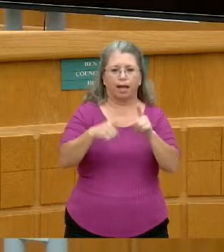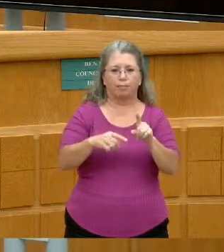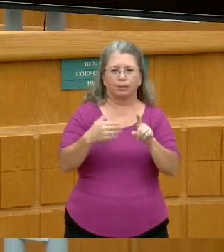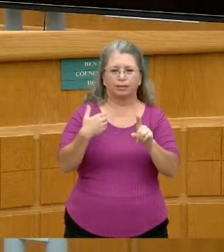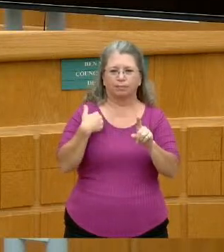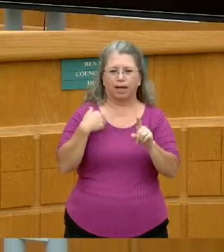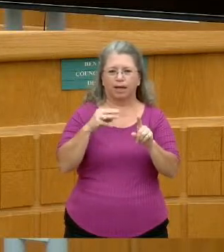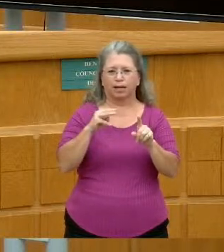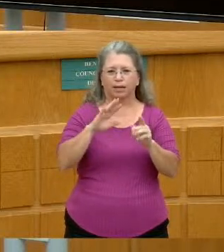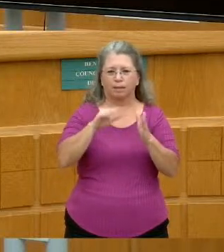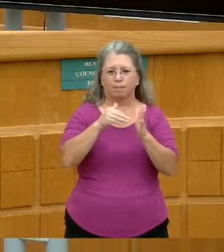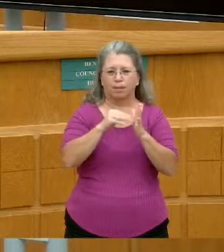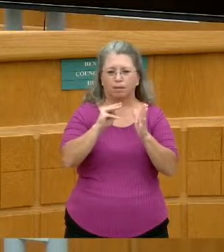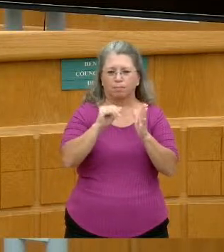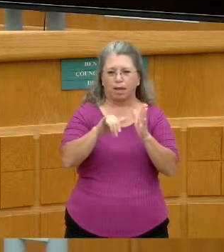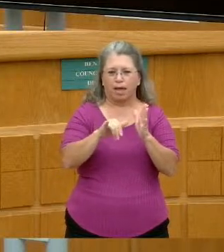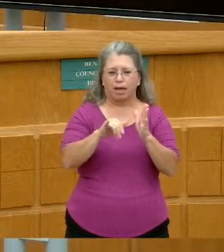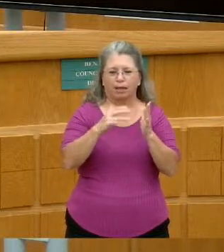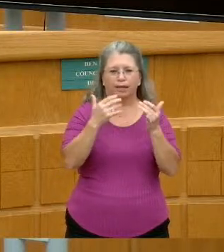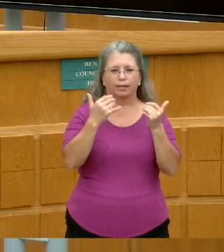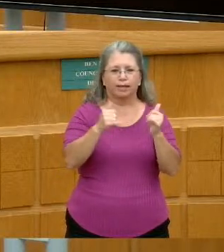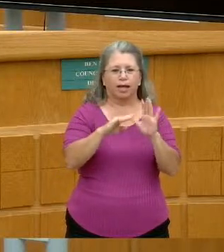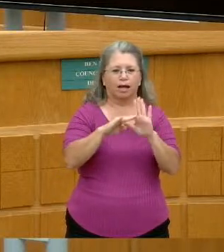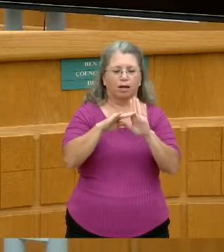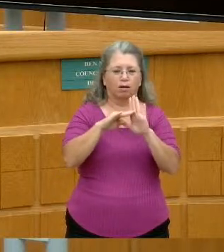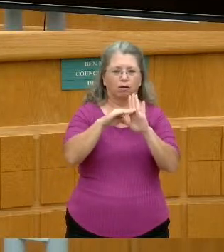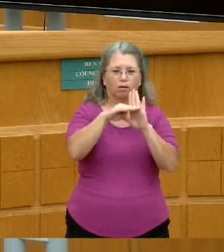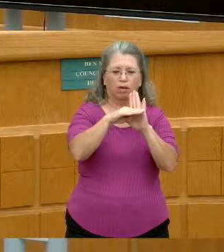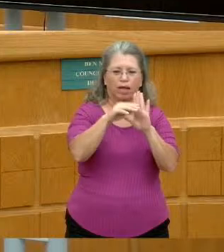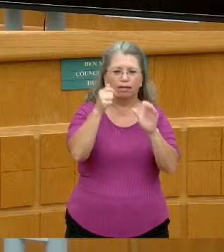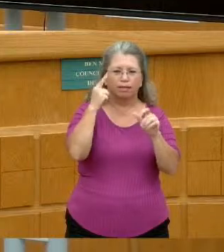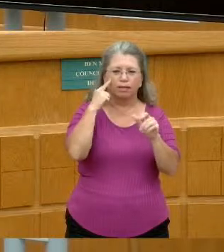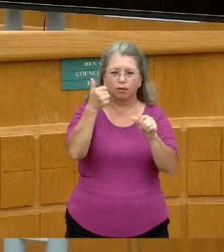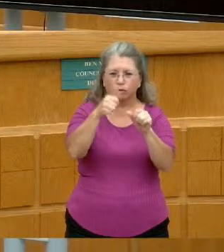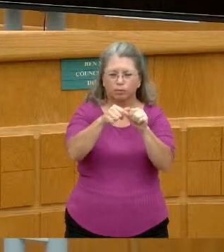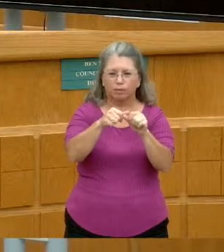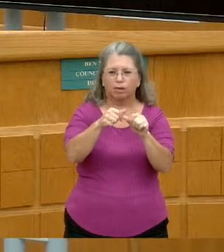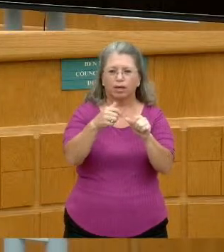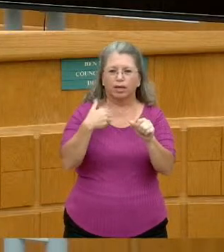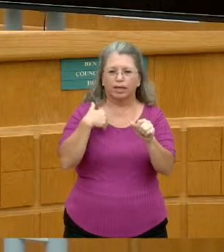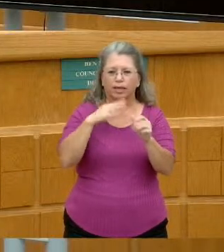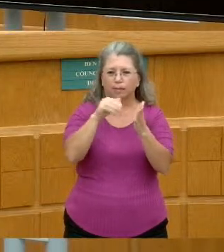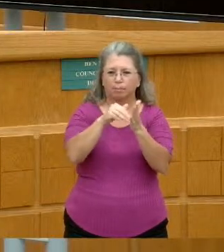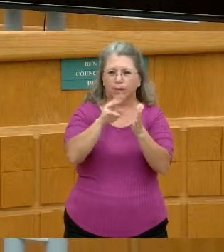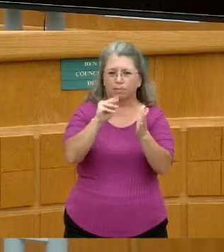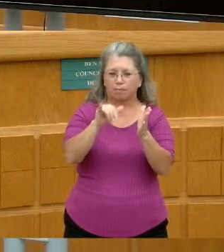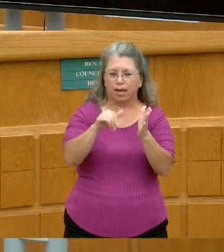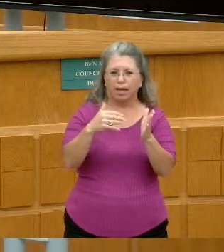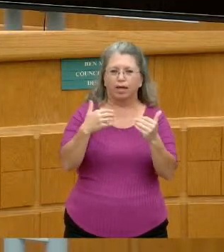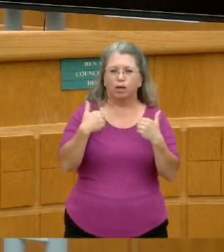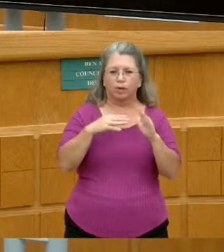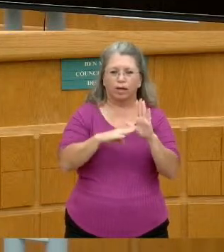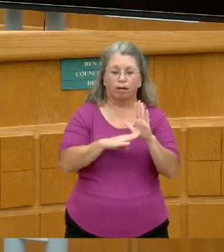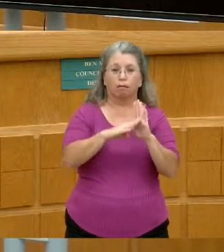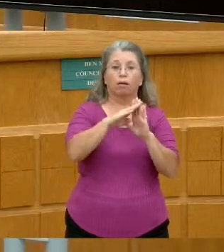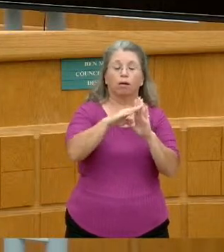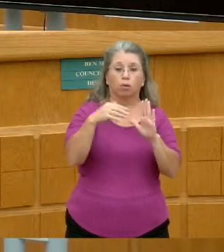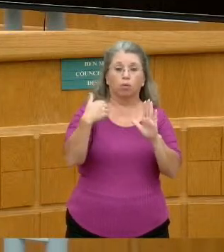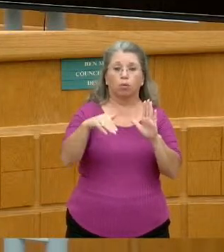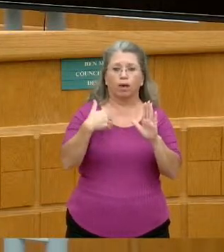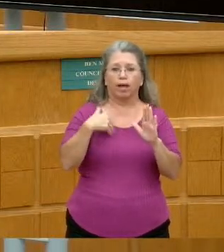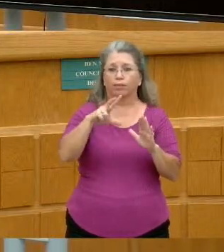starting to almost look like a flat line. But I think everybody remembers in mid-May, we had a big spike up to all the way to 30 cases in 1